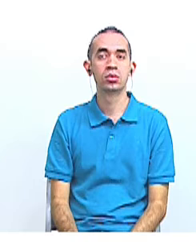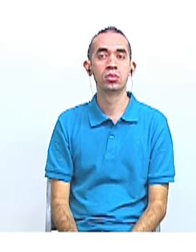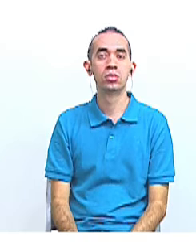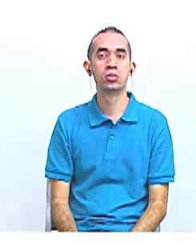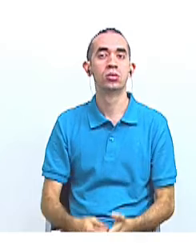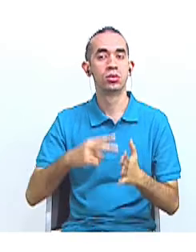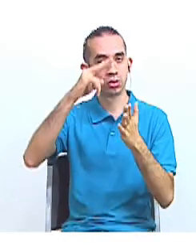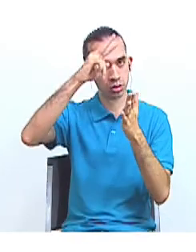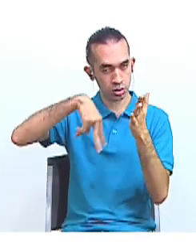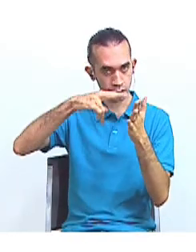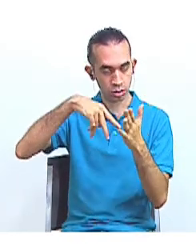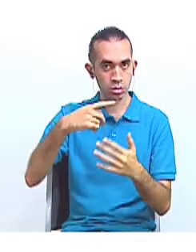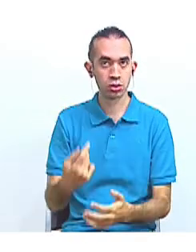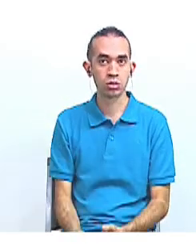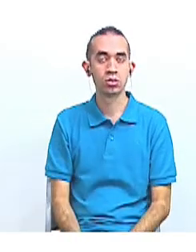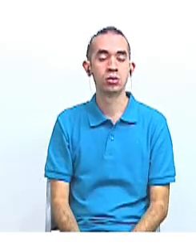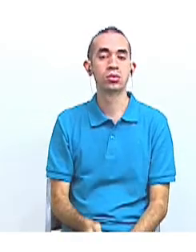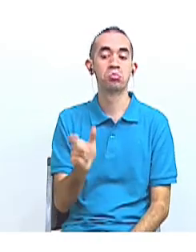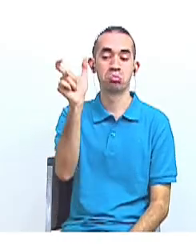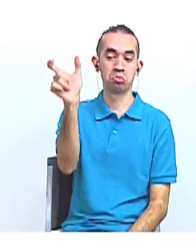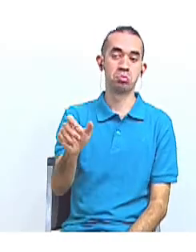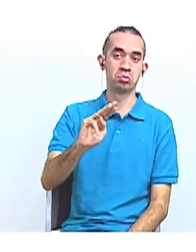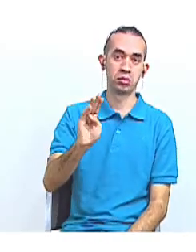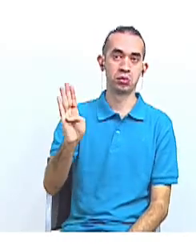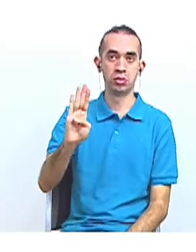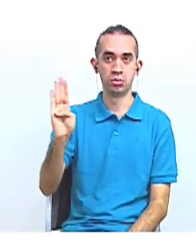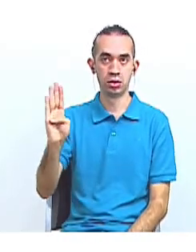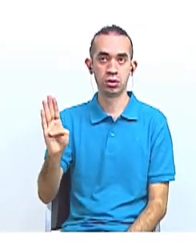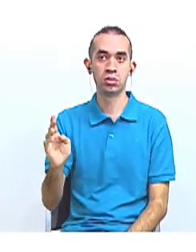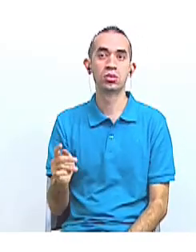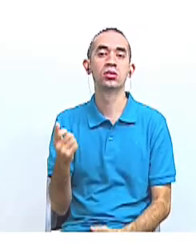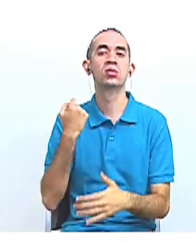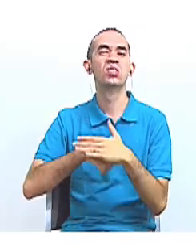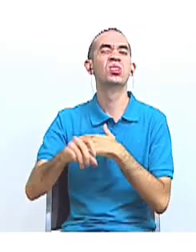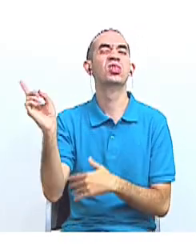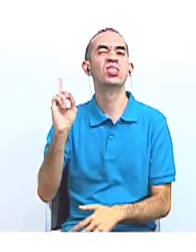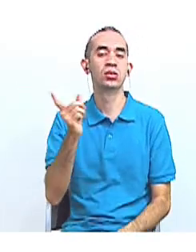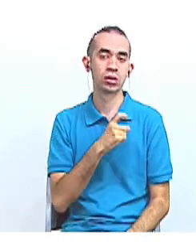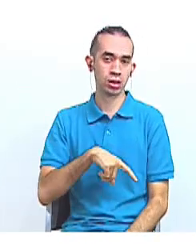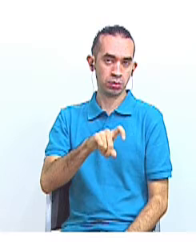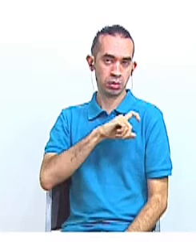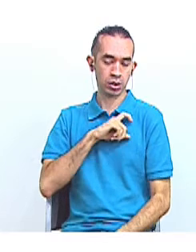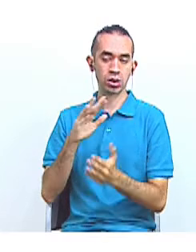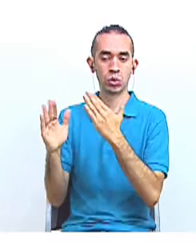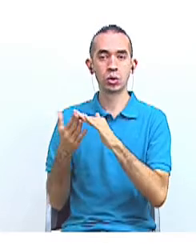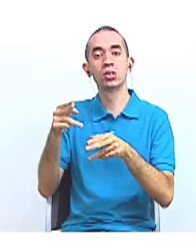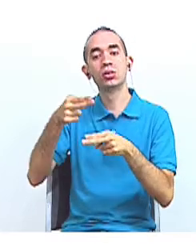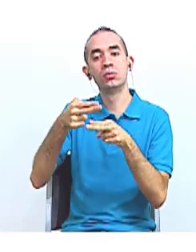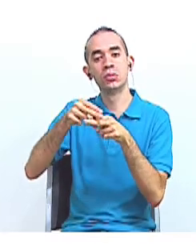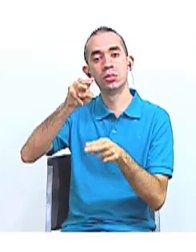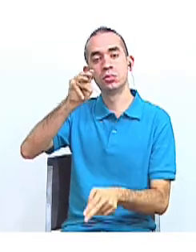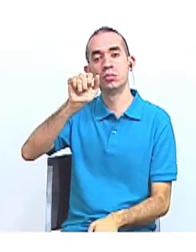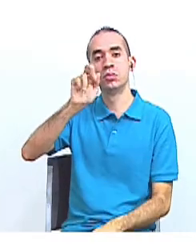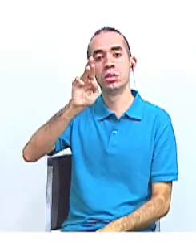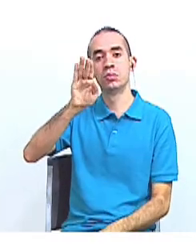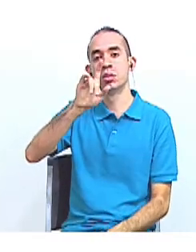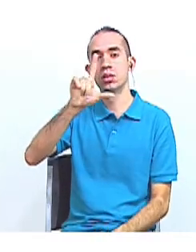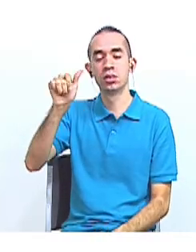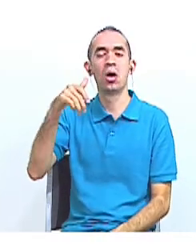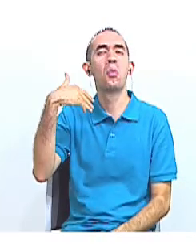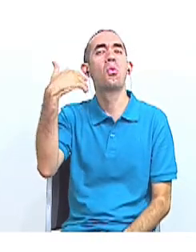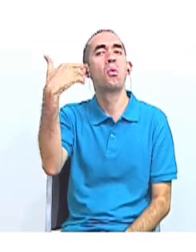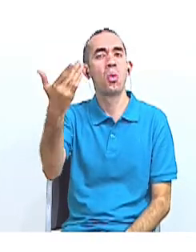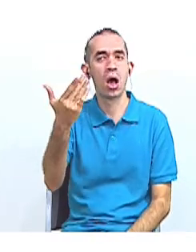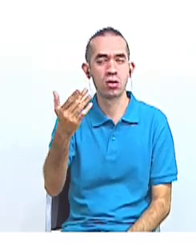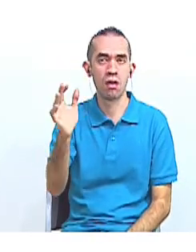read it for you. Millie Bobby Brown was born in Marbella, Spain on February